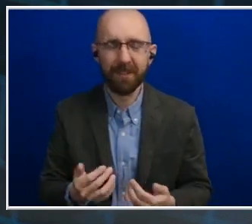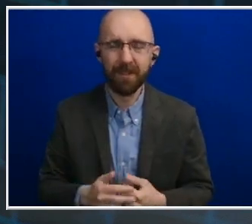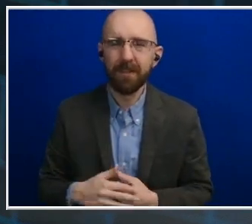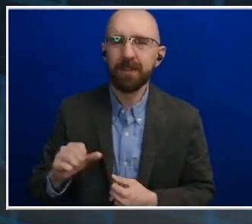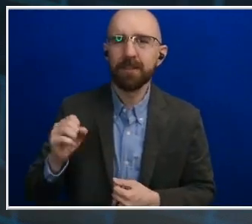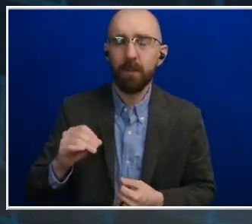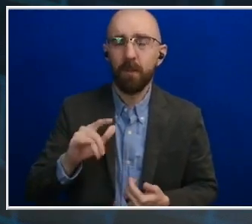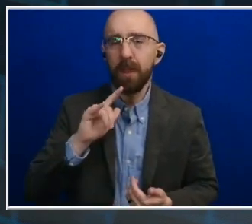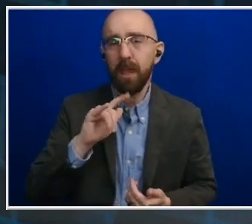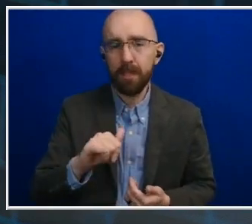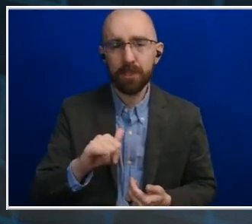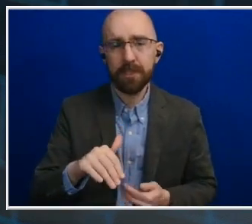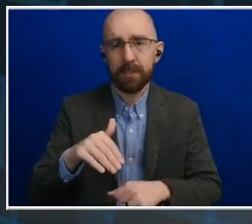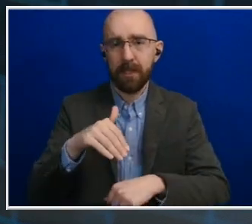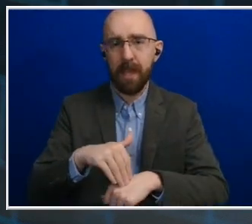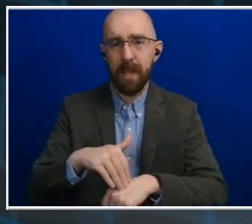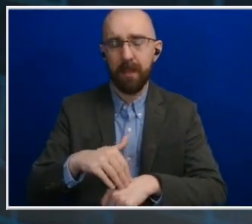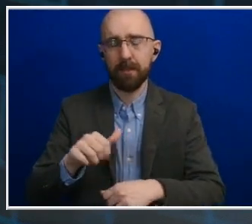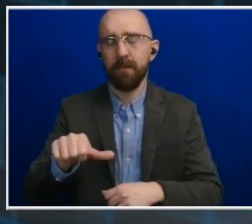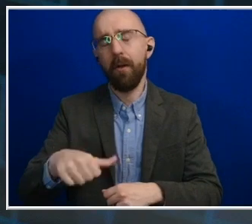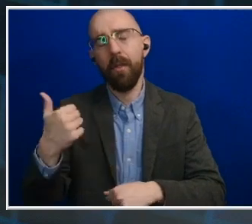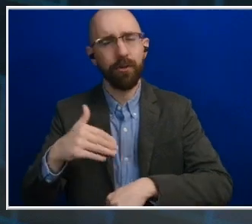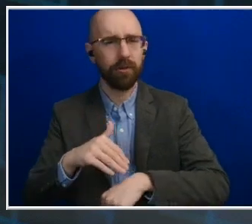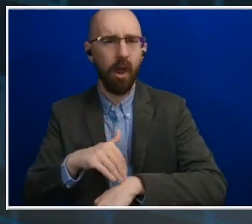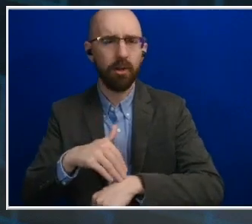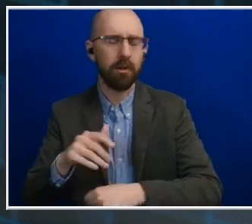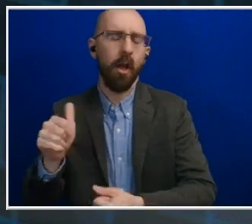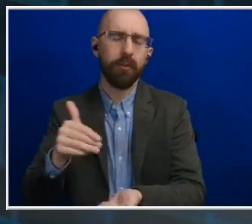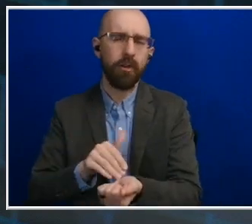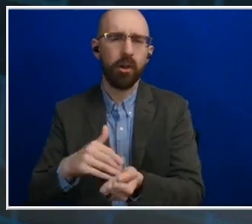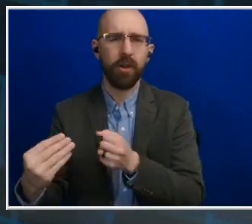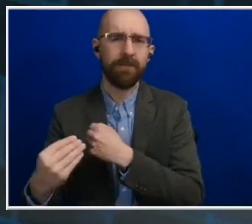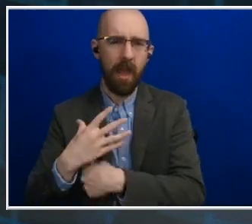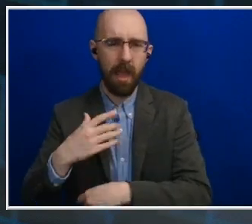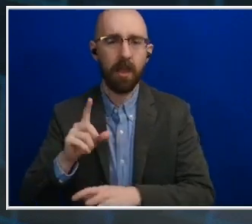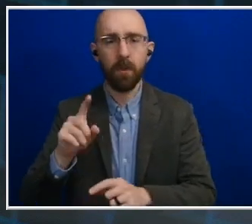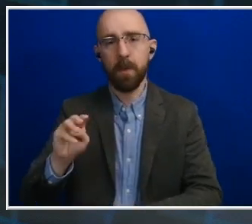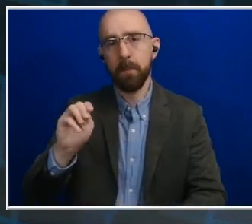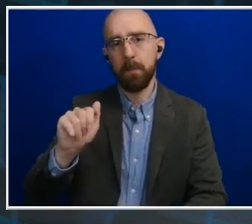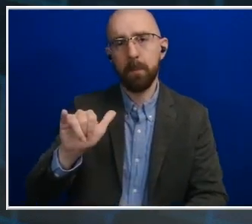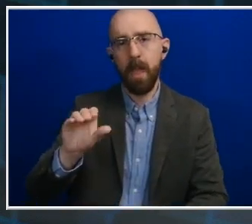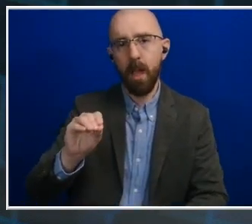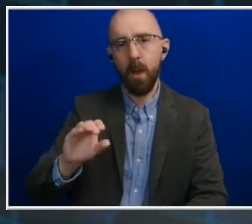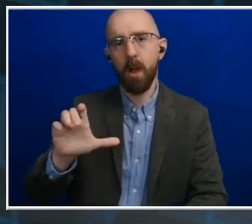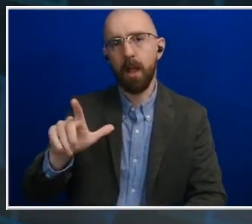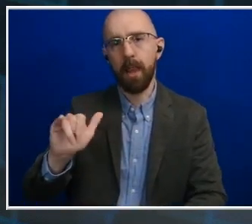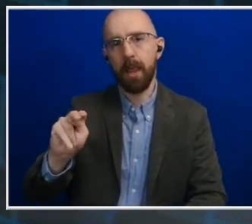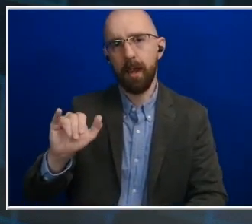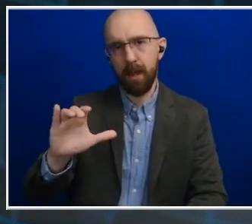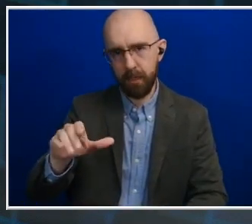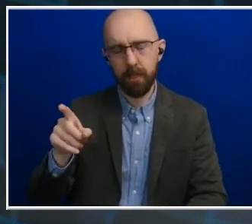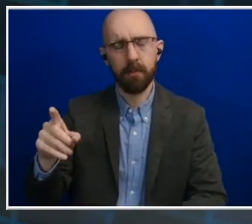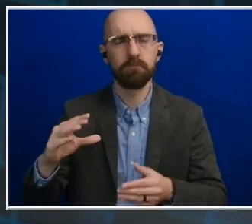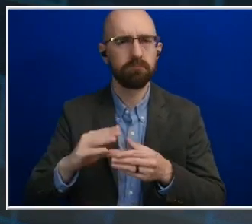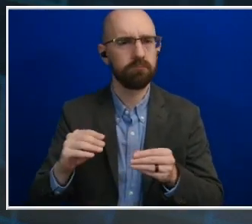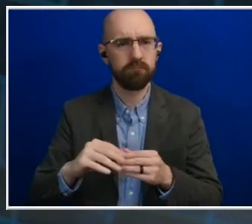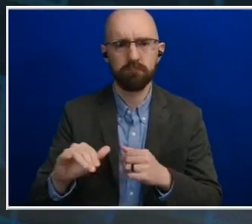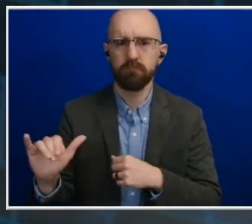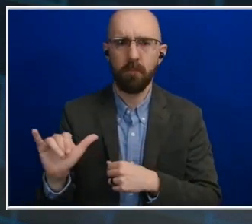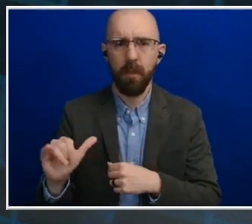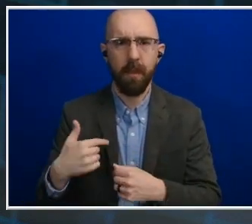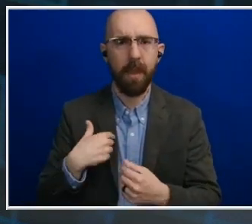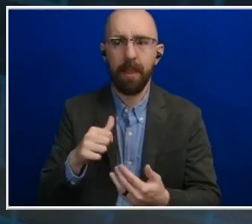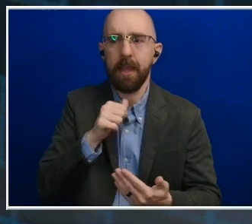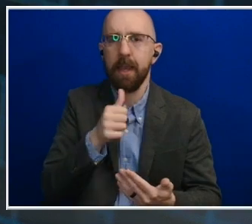the advice of another doctor, I went up to Mayo Clinic, and they said, I didn't have a